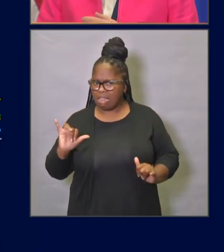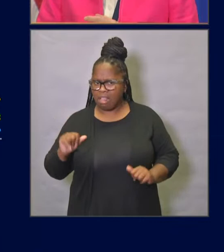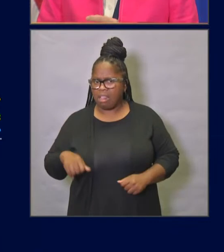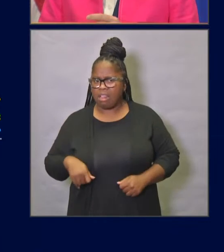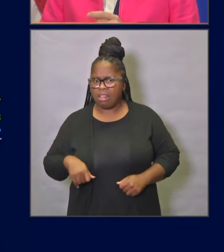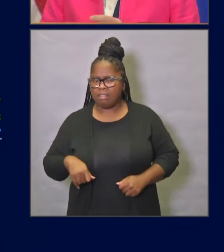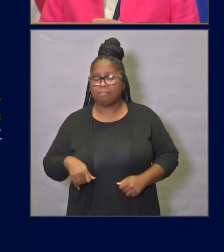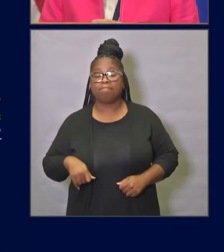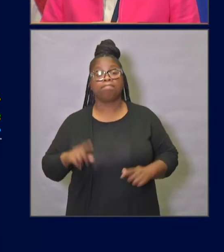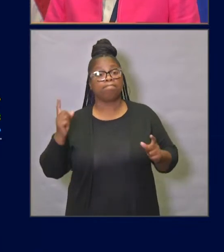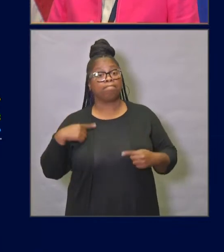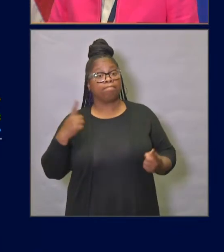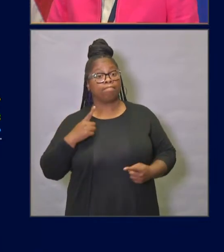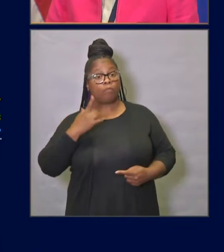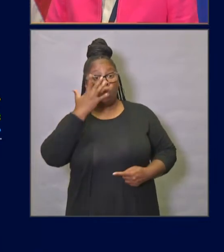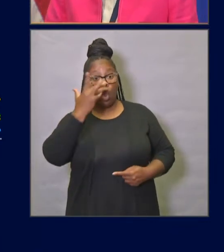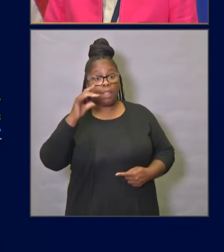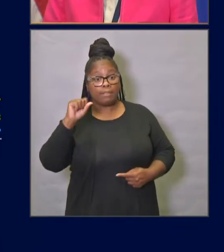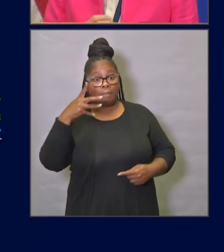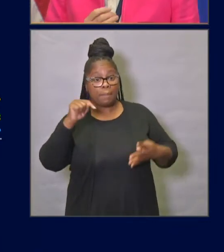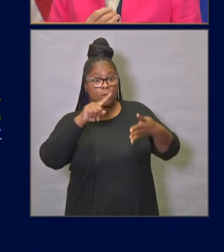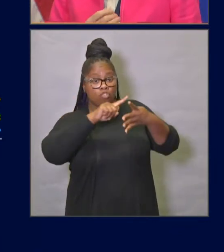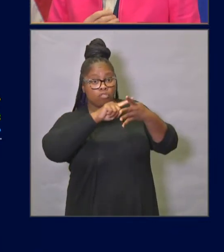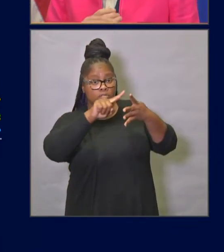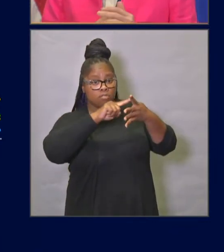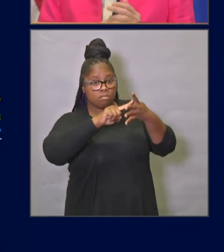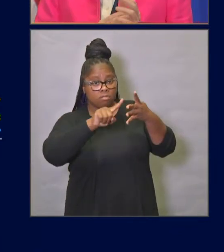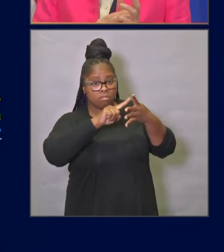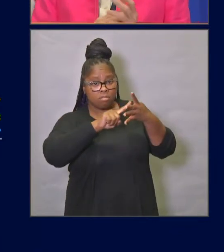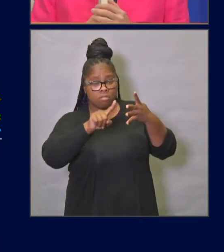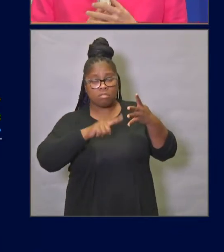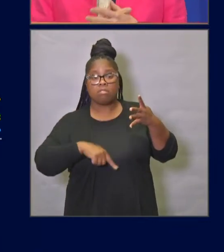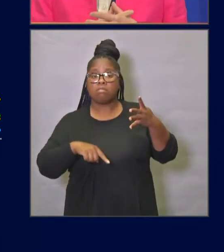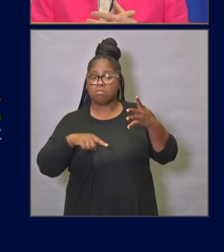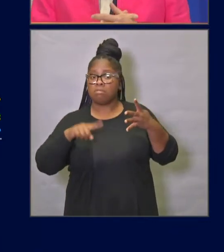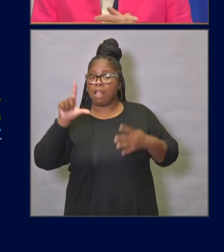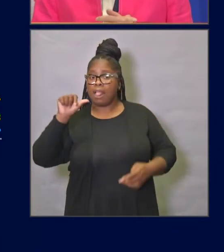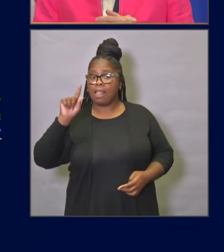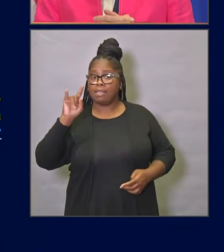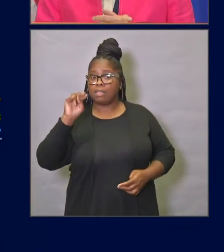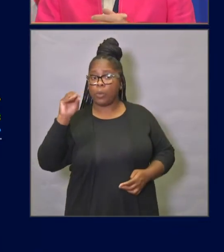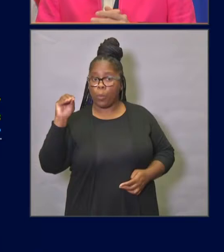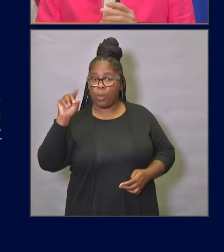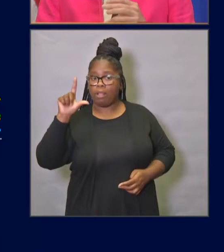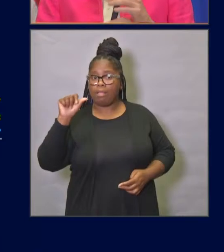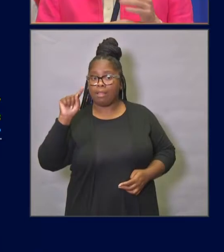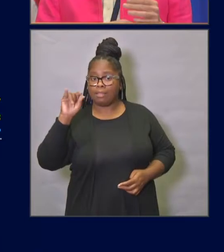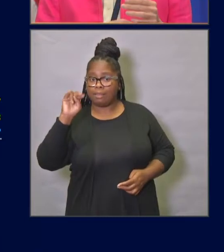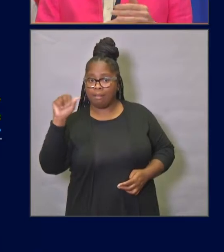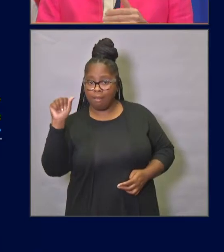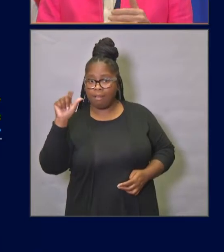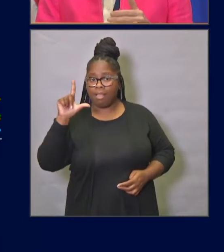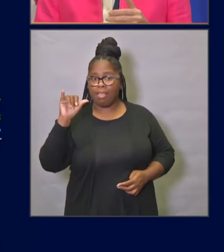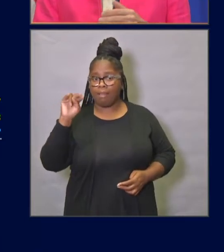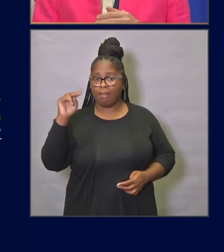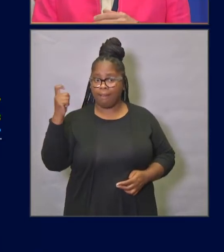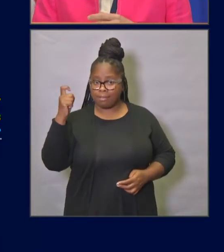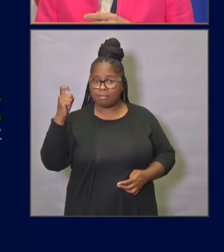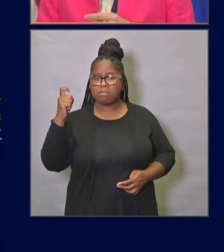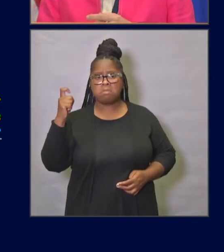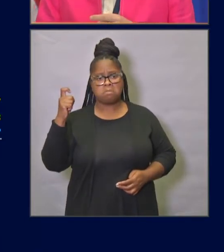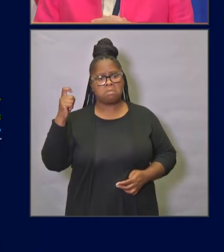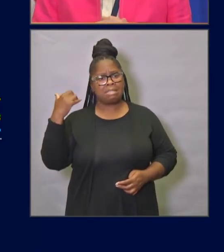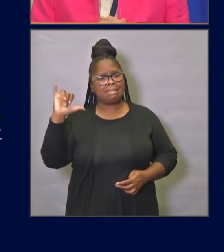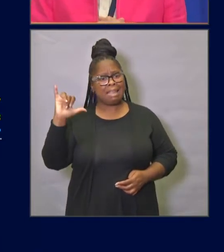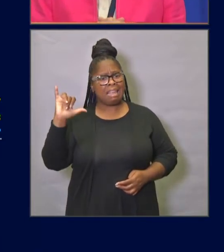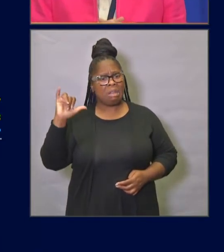As of early September, however, the case rate amongst the Latino, Latina, Latinx residents, while remaining consistently higher